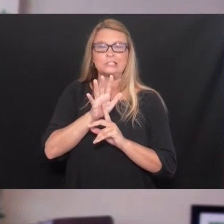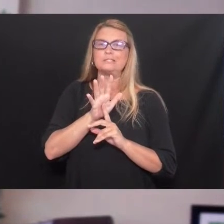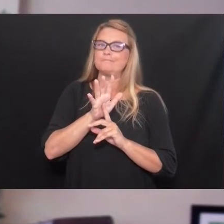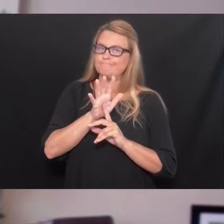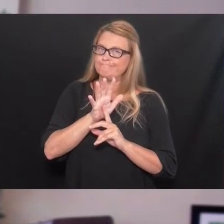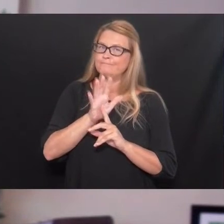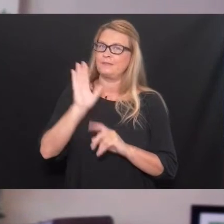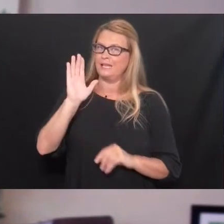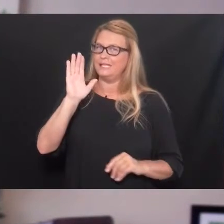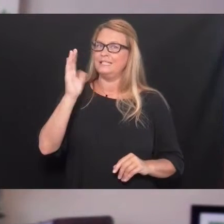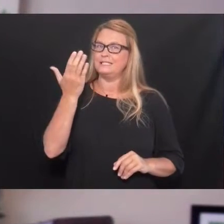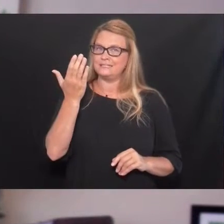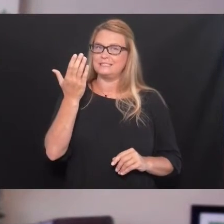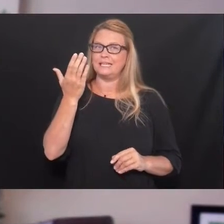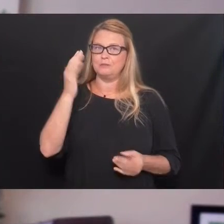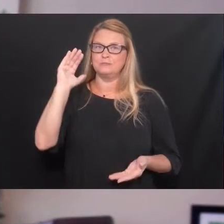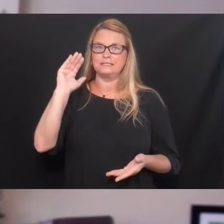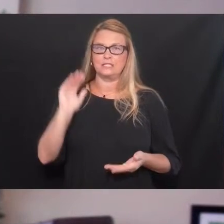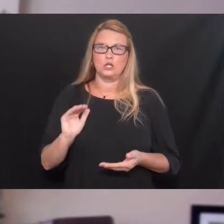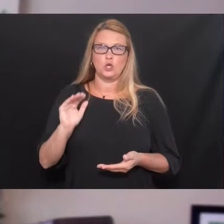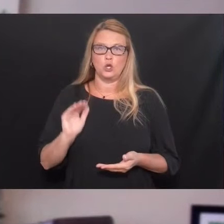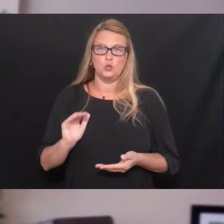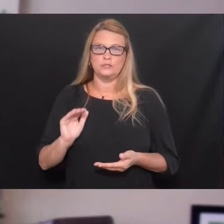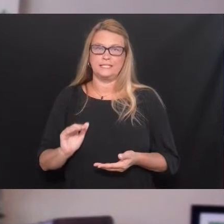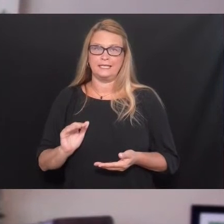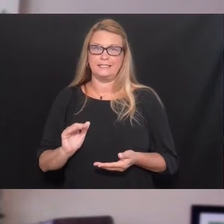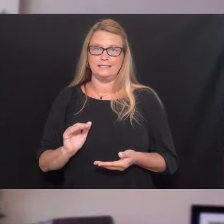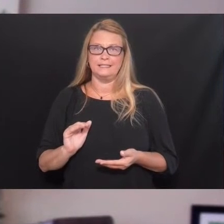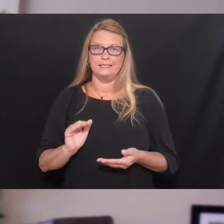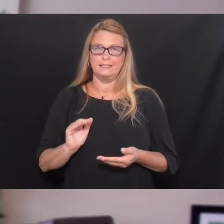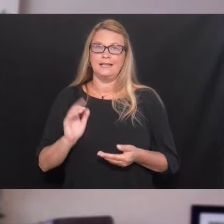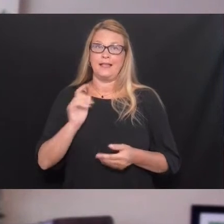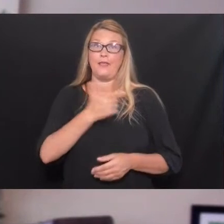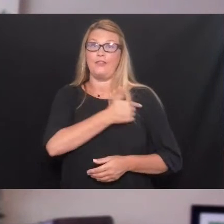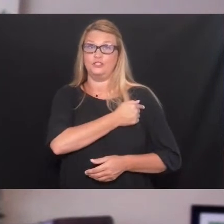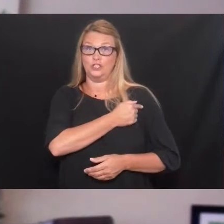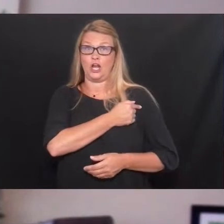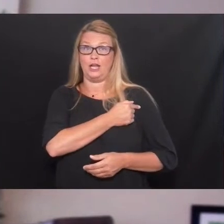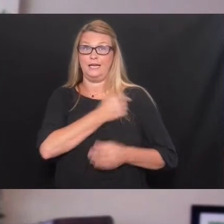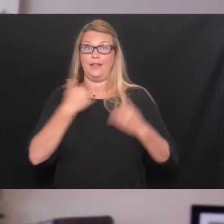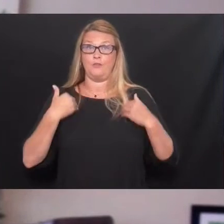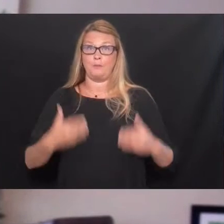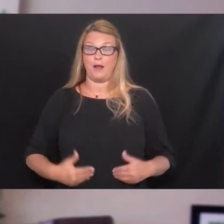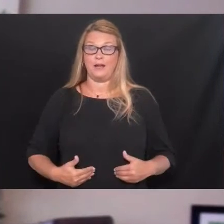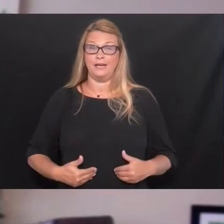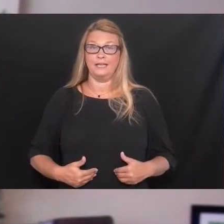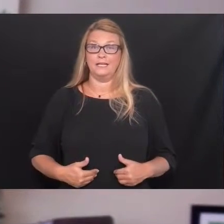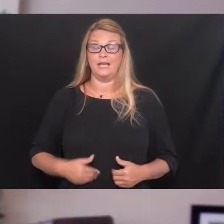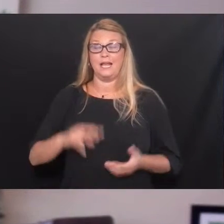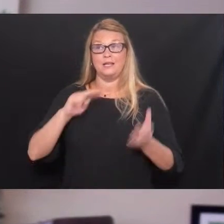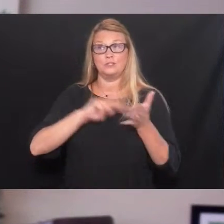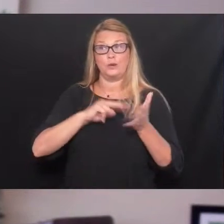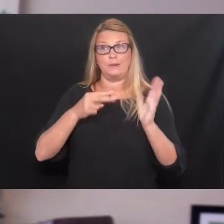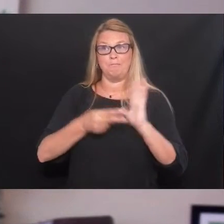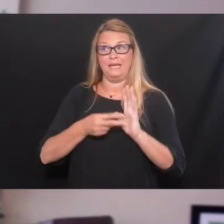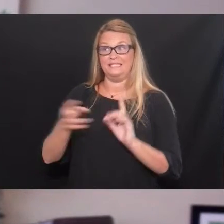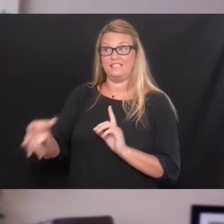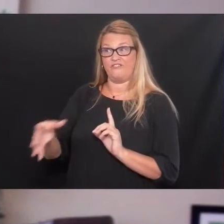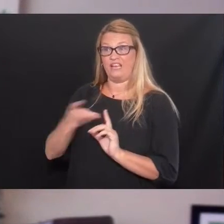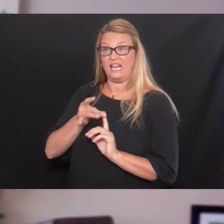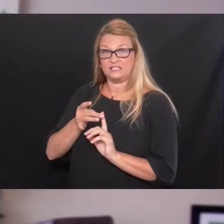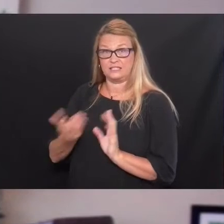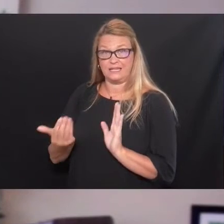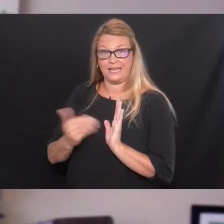the vaccines had lost some of their potency. And just to get reinfected, that had been right after the